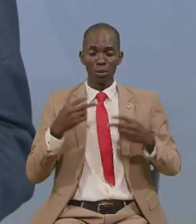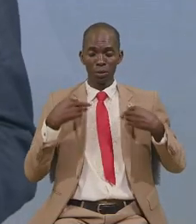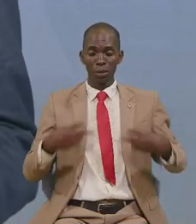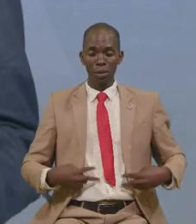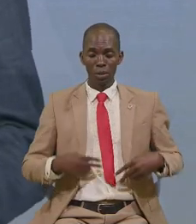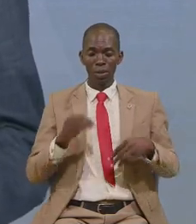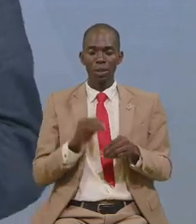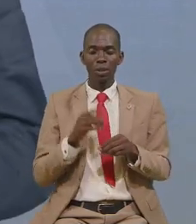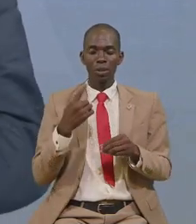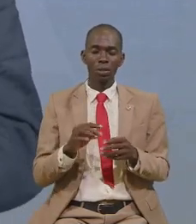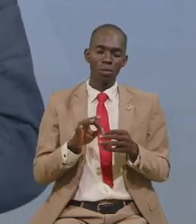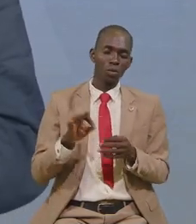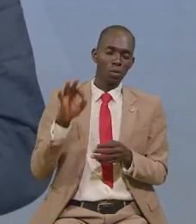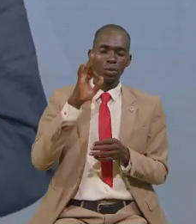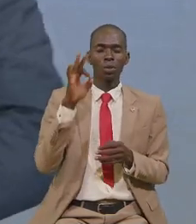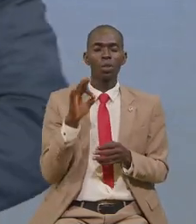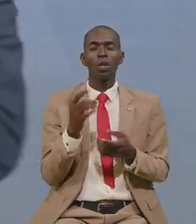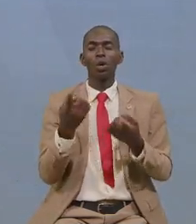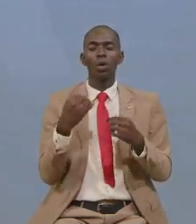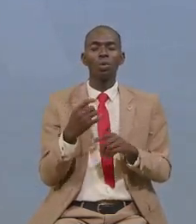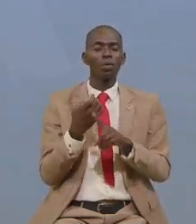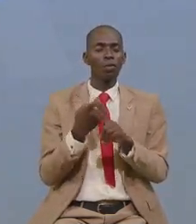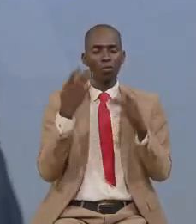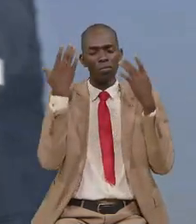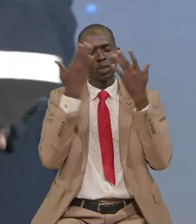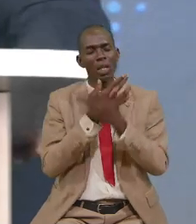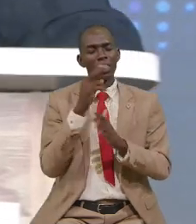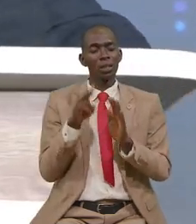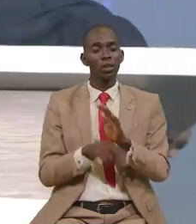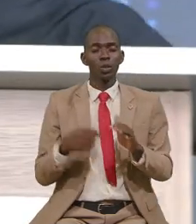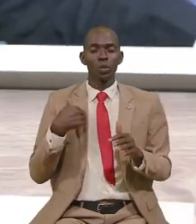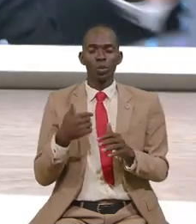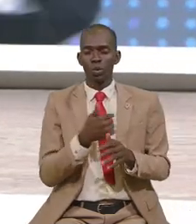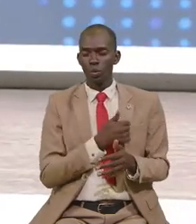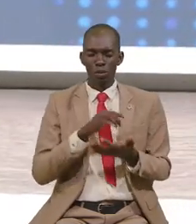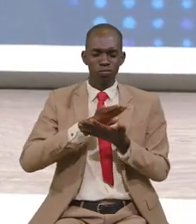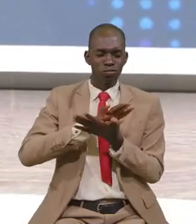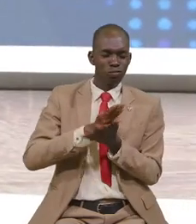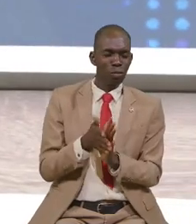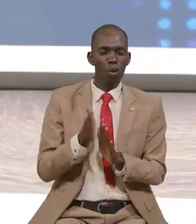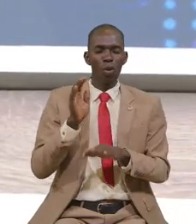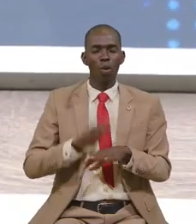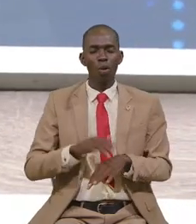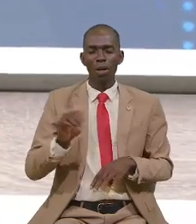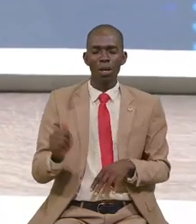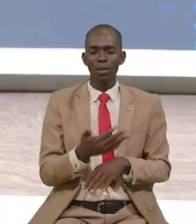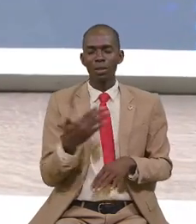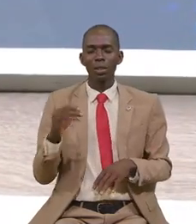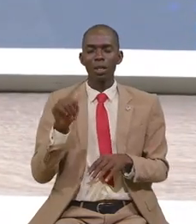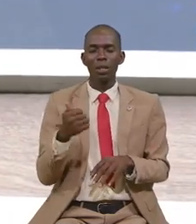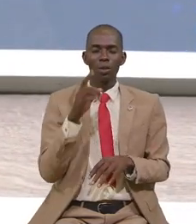supernatural, coming from darkness, we tread on everyone, everything